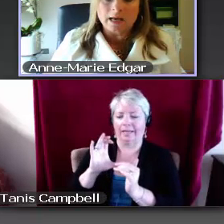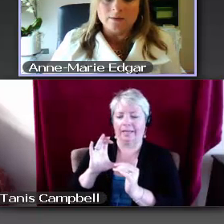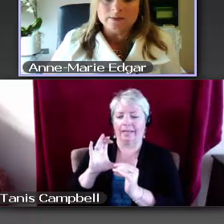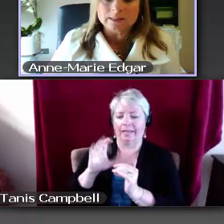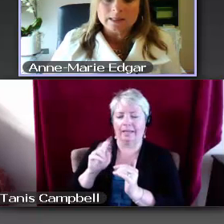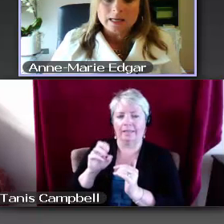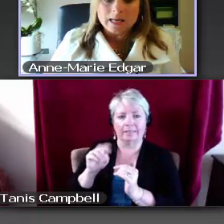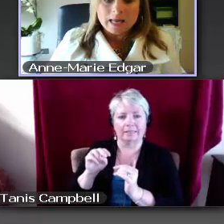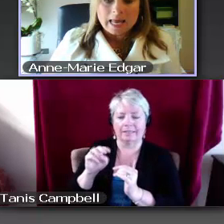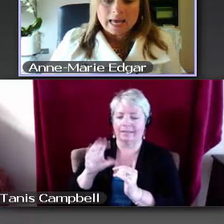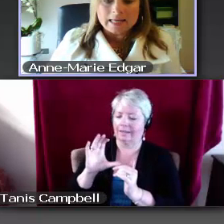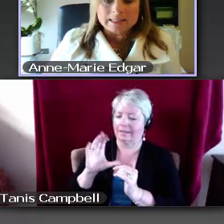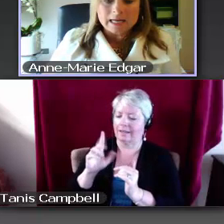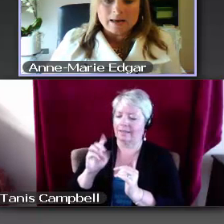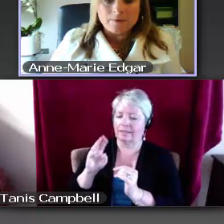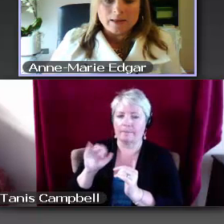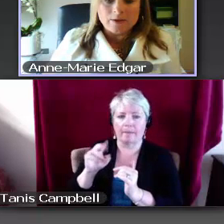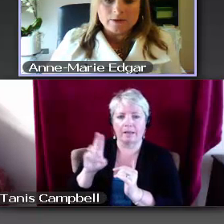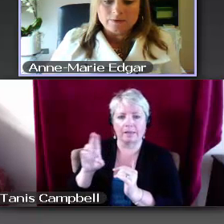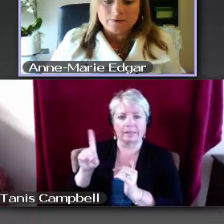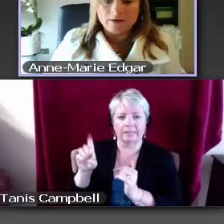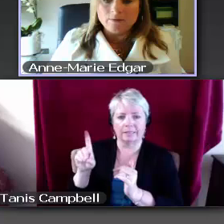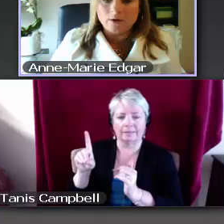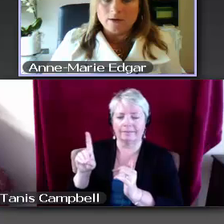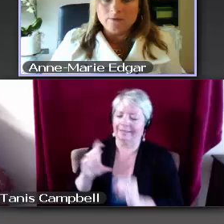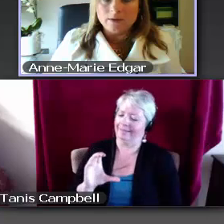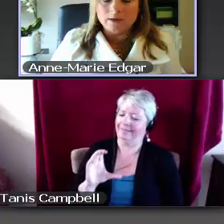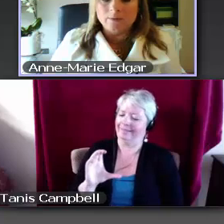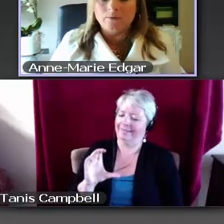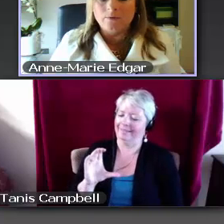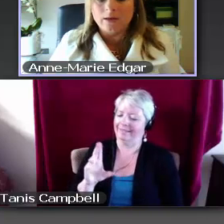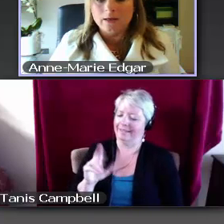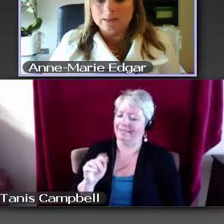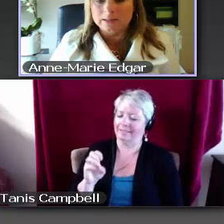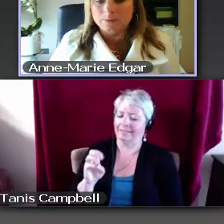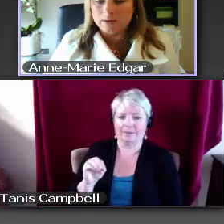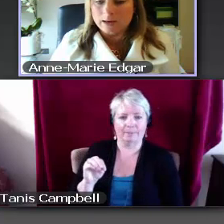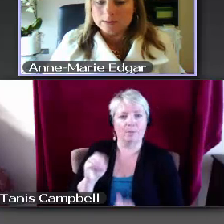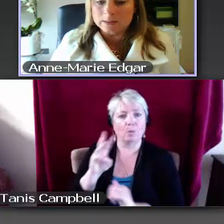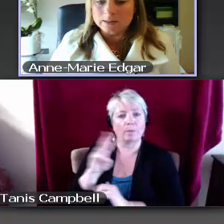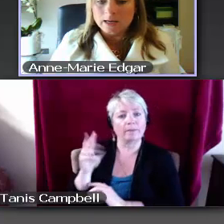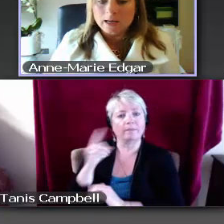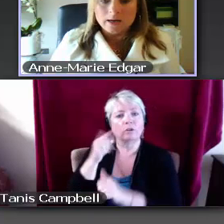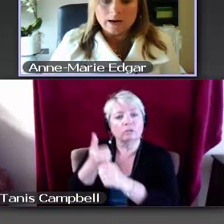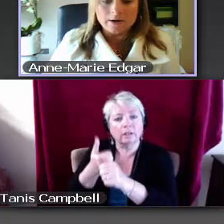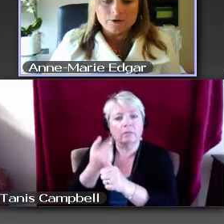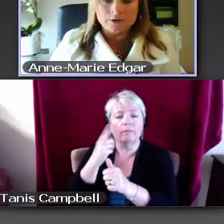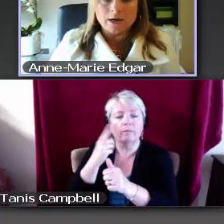for themselves. And there's a fee involved. The fee is